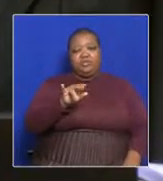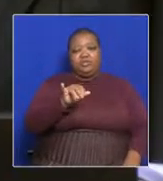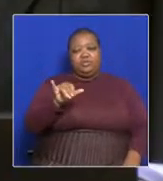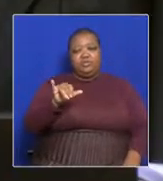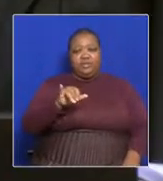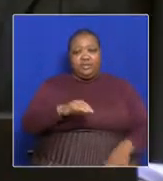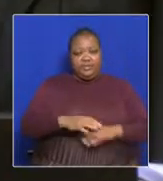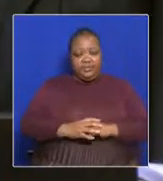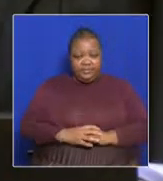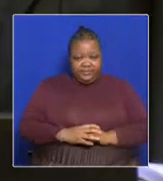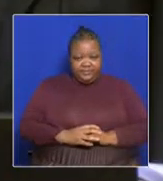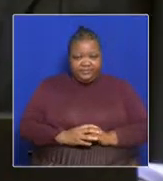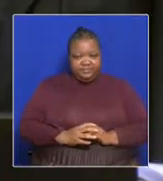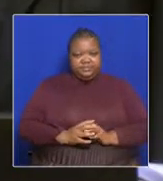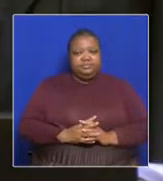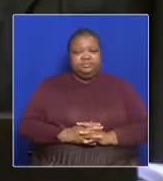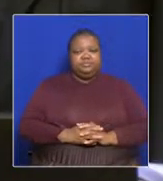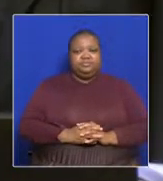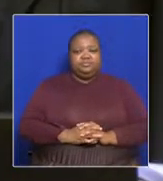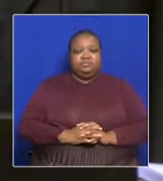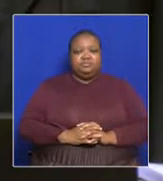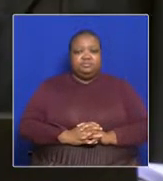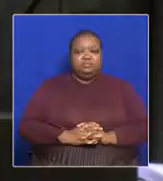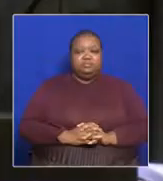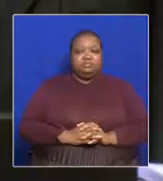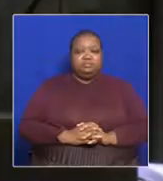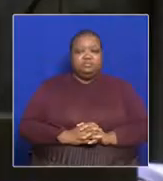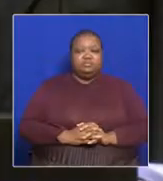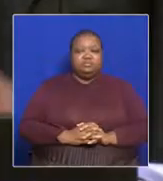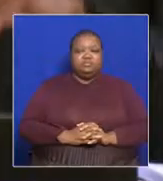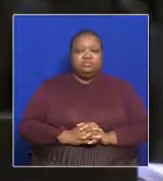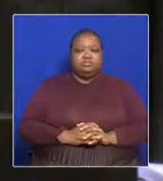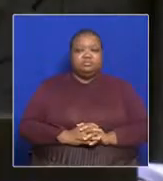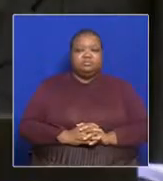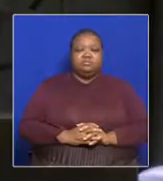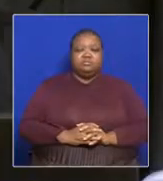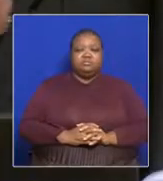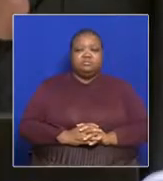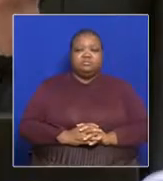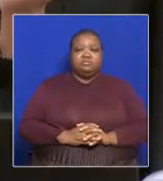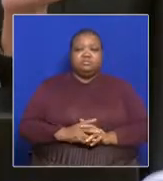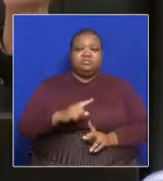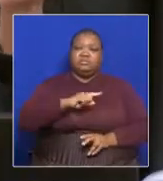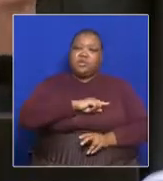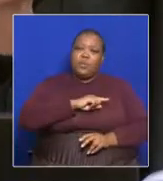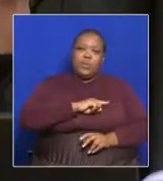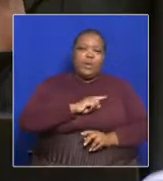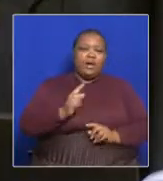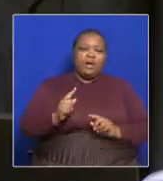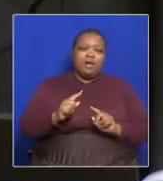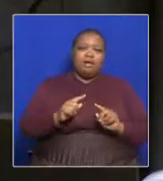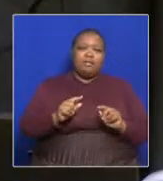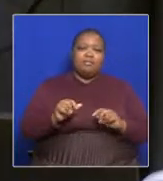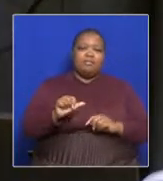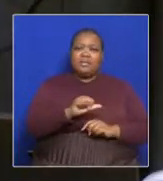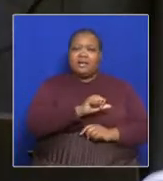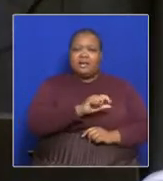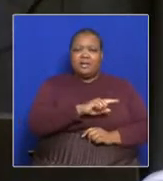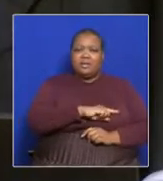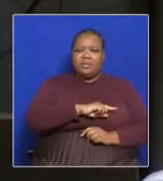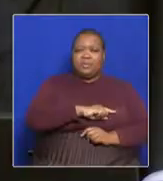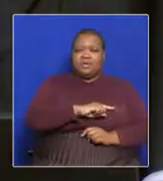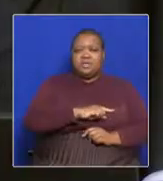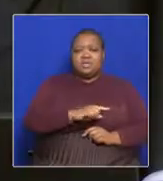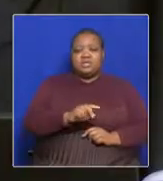And it's not clear, so it's not clear to me why you returned, because on the